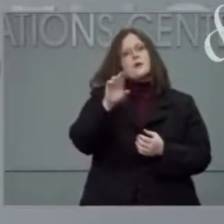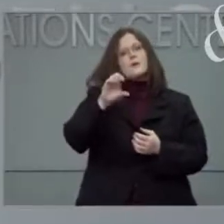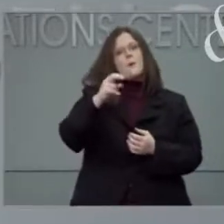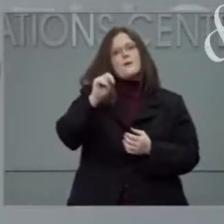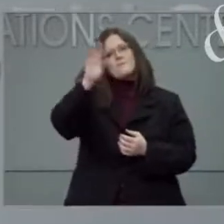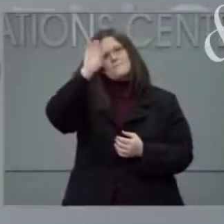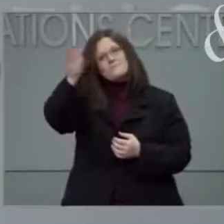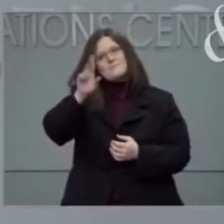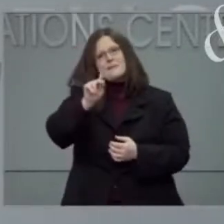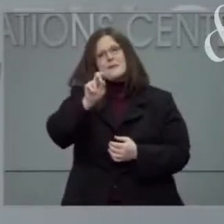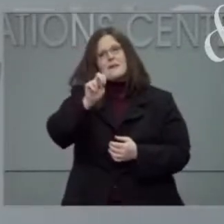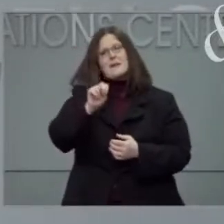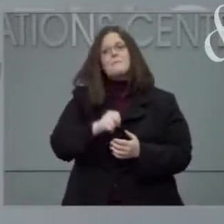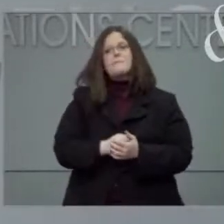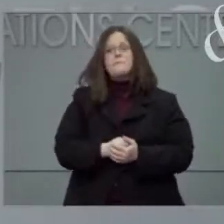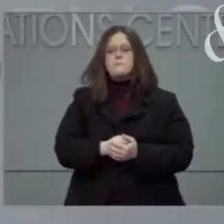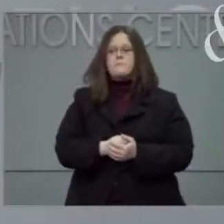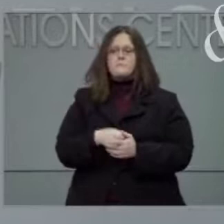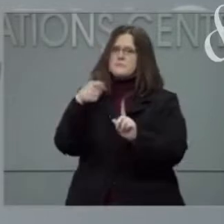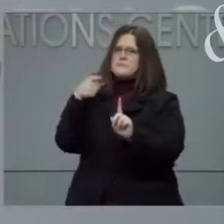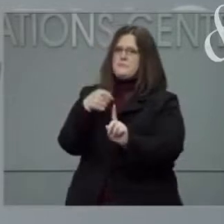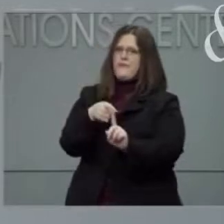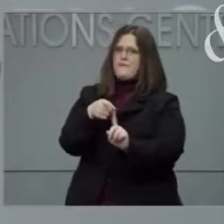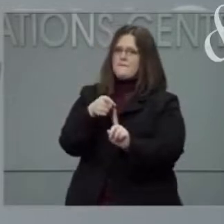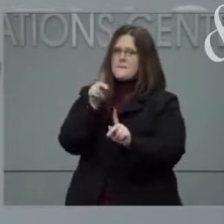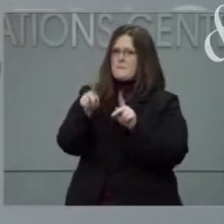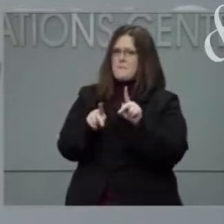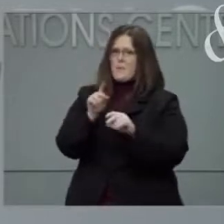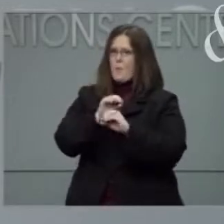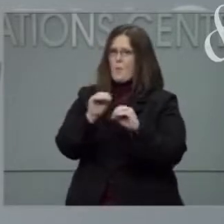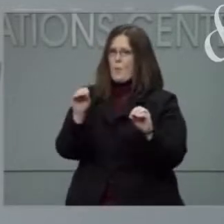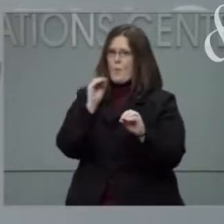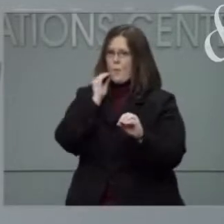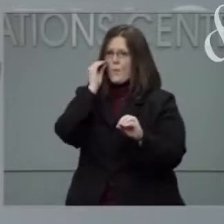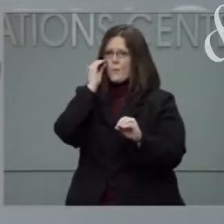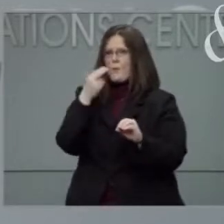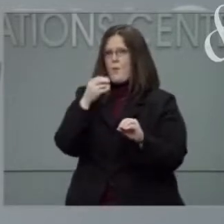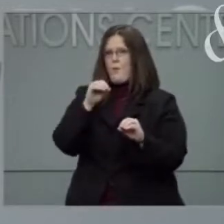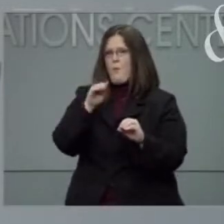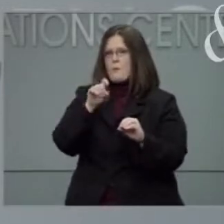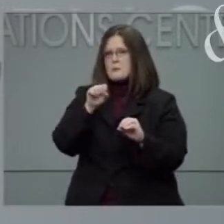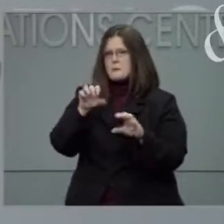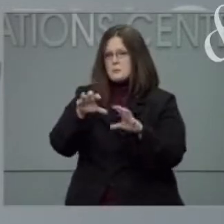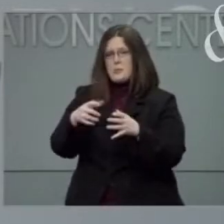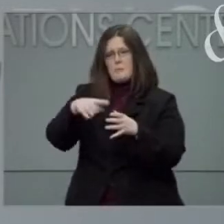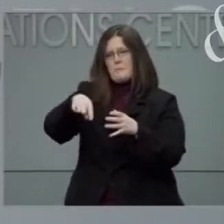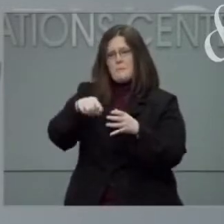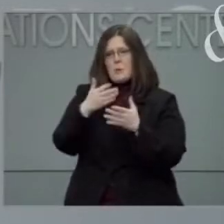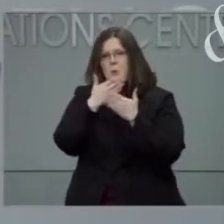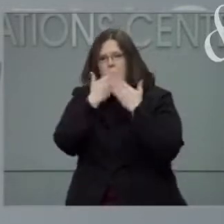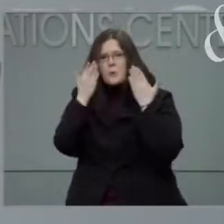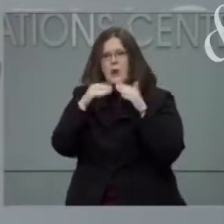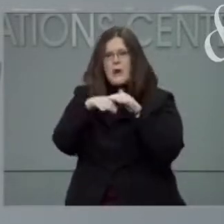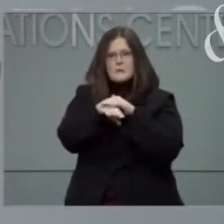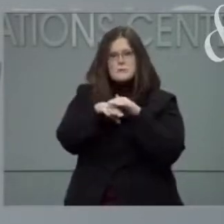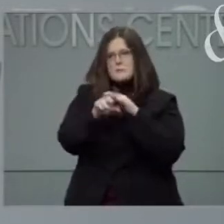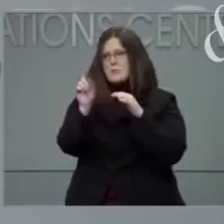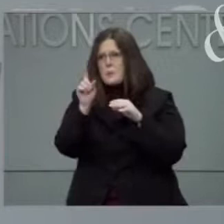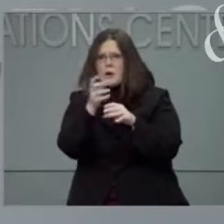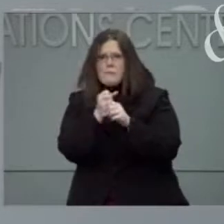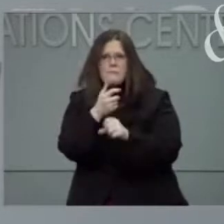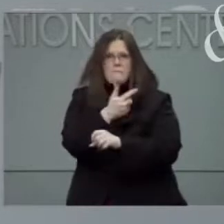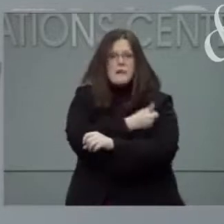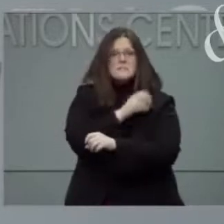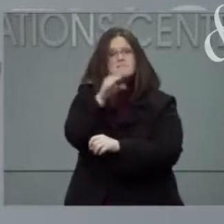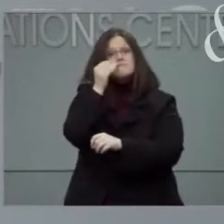Hi, Ken. Specifically related to those who are homeless in terms of their access to vaccines, there are a number of ways folks may